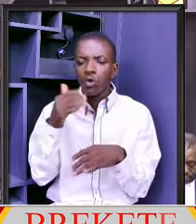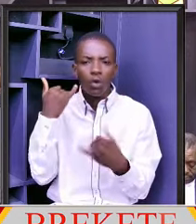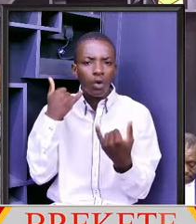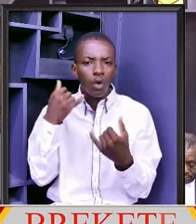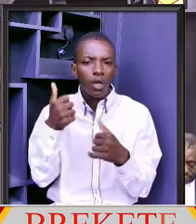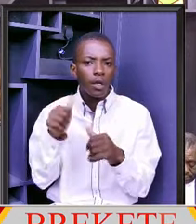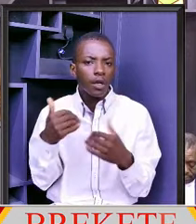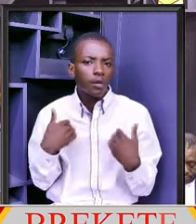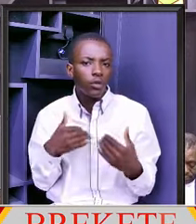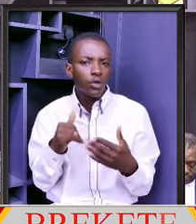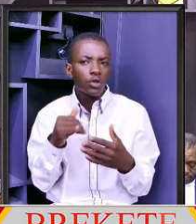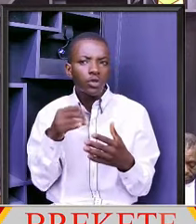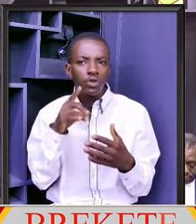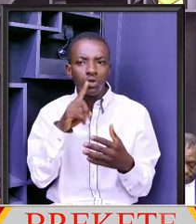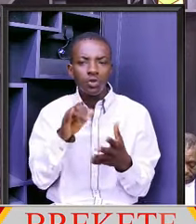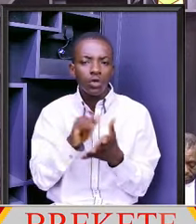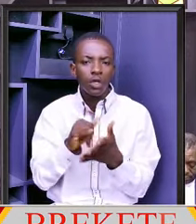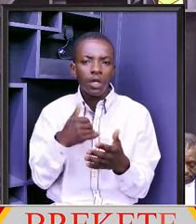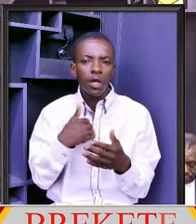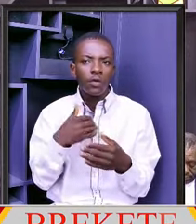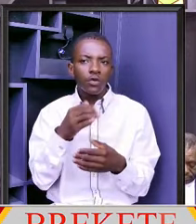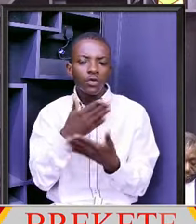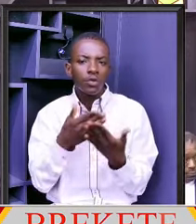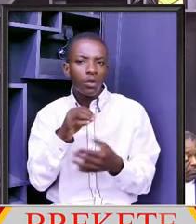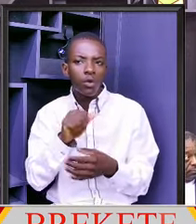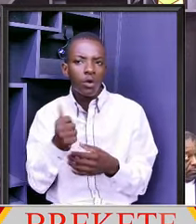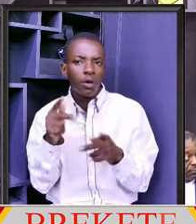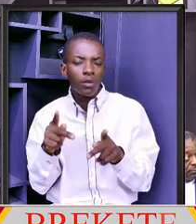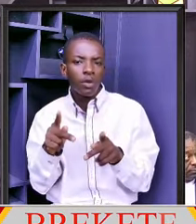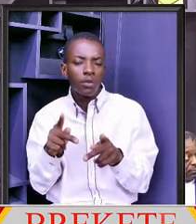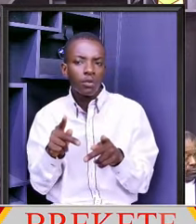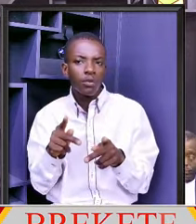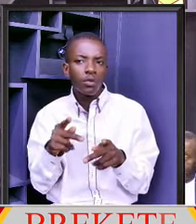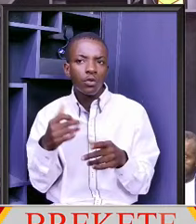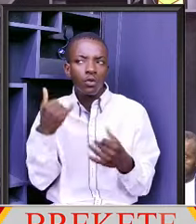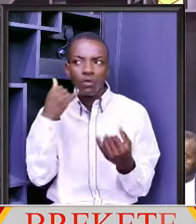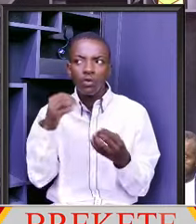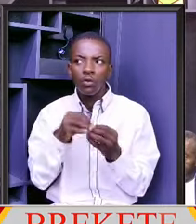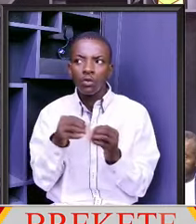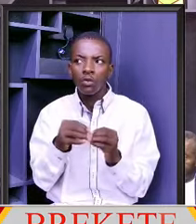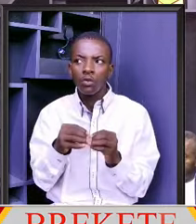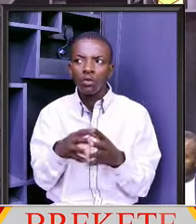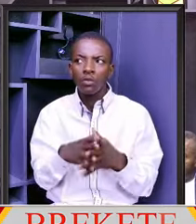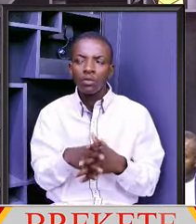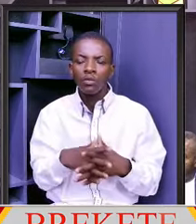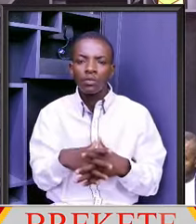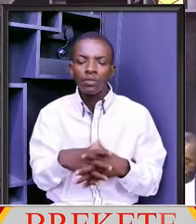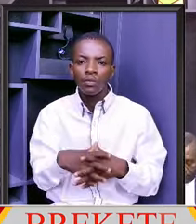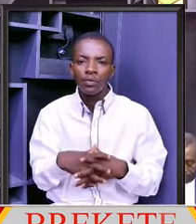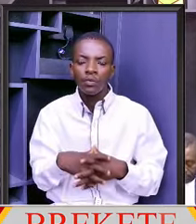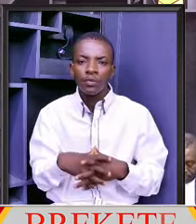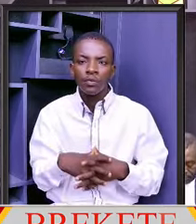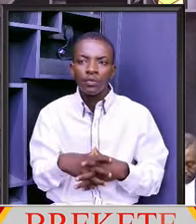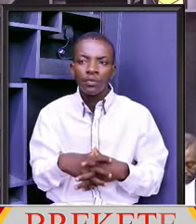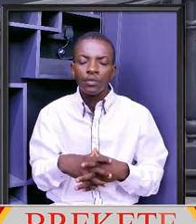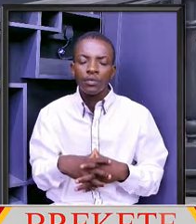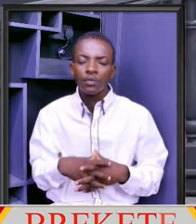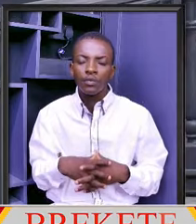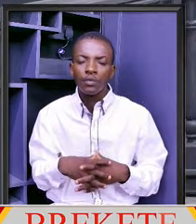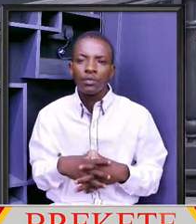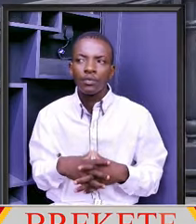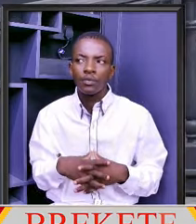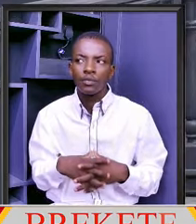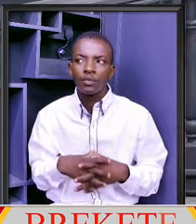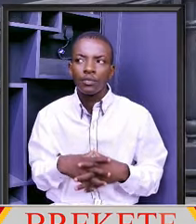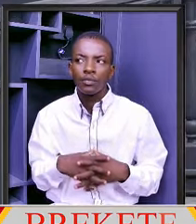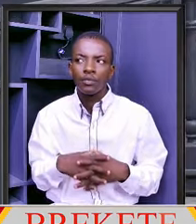anybody. And I sure say she get some other, then get some other people. No, madam, manage, look for place, sit down. For buying back there, no,